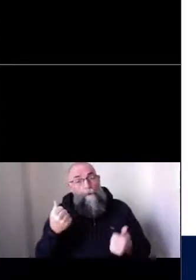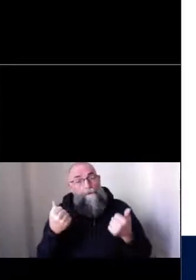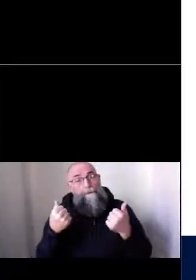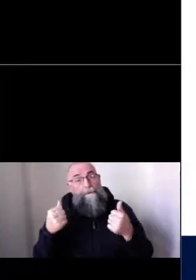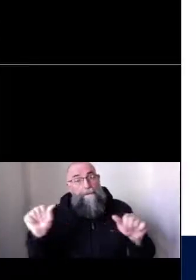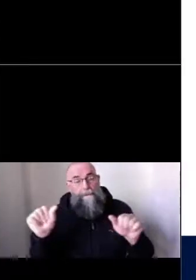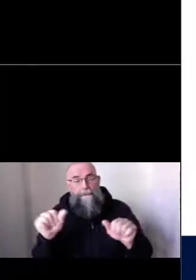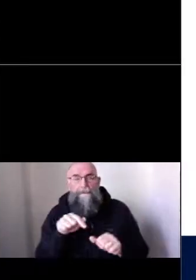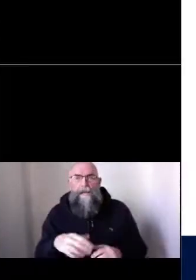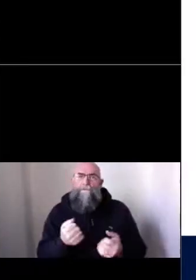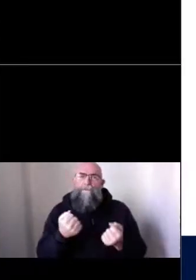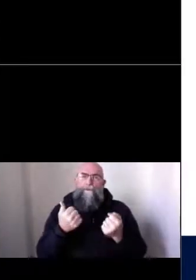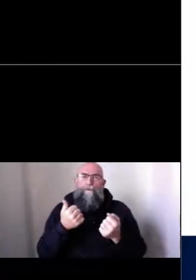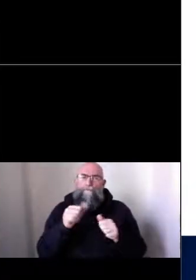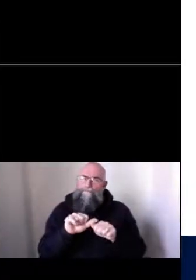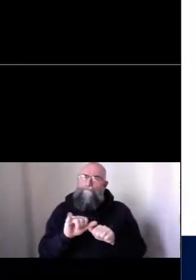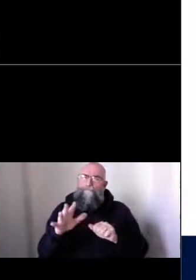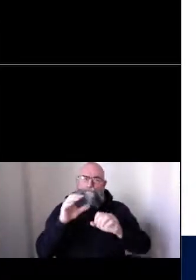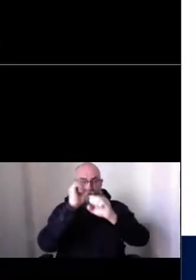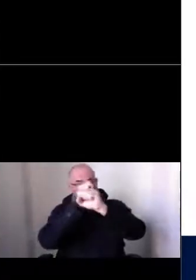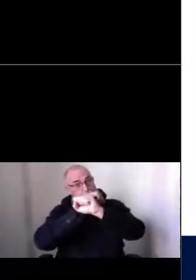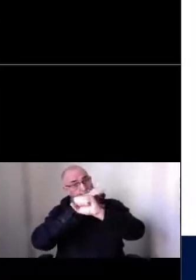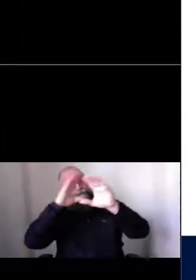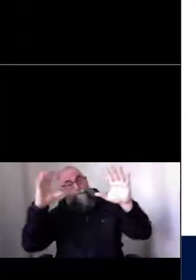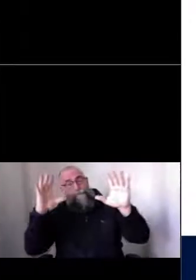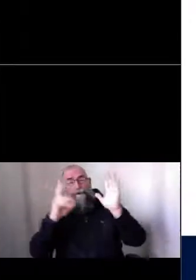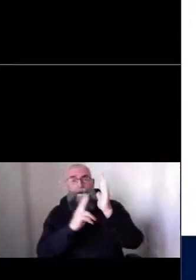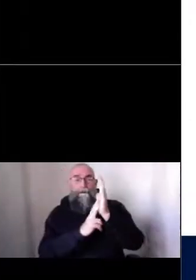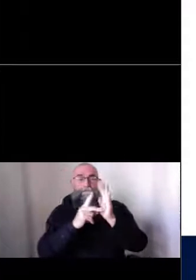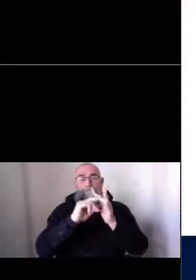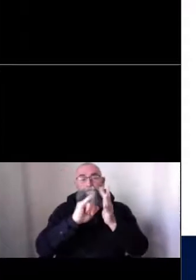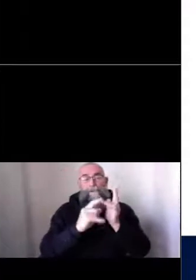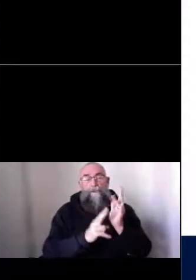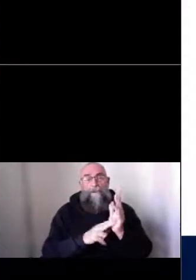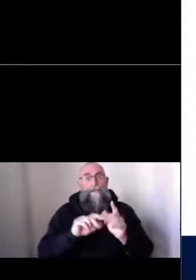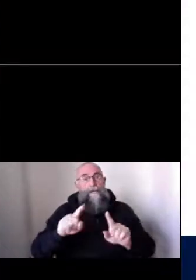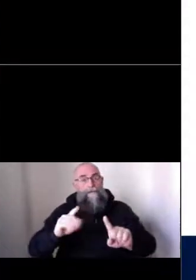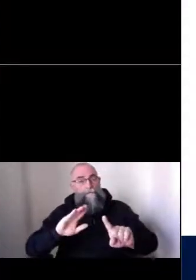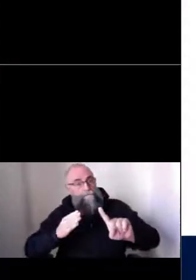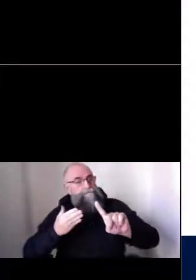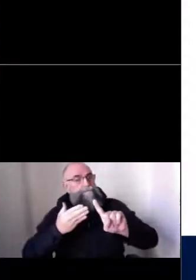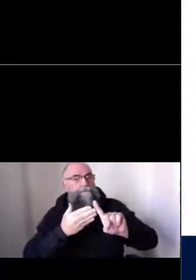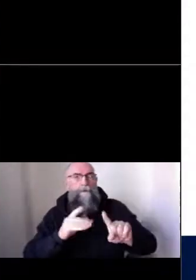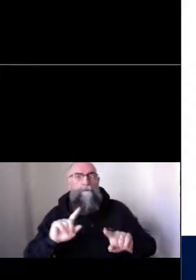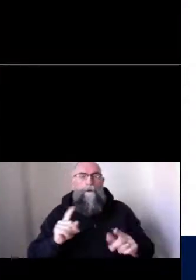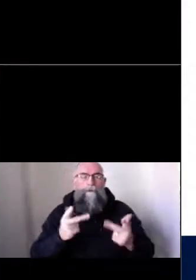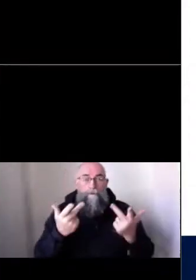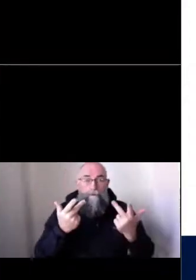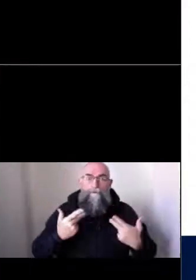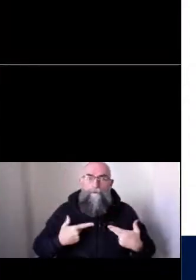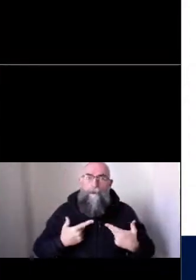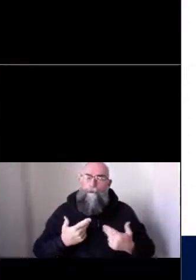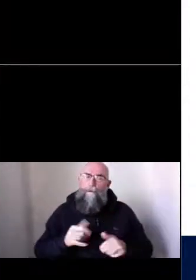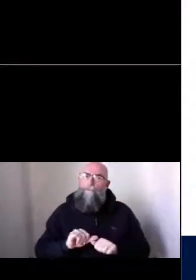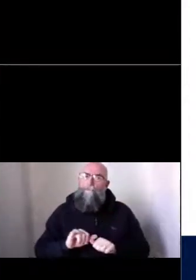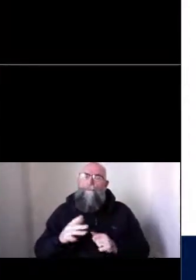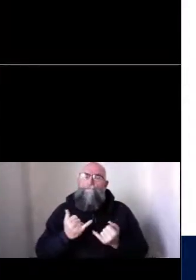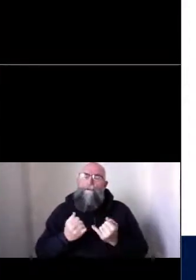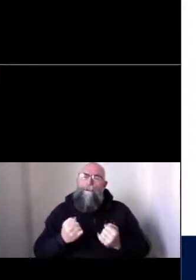strong vision, objectives and rationale for the project or program, and they demonstrated